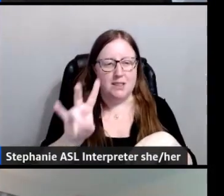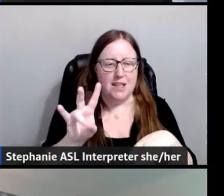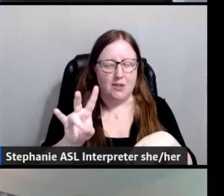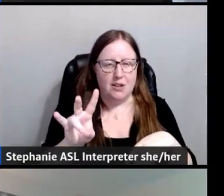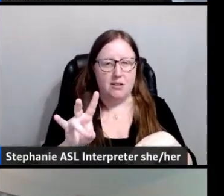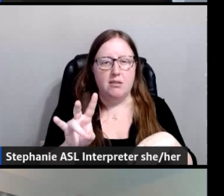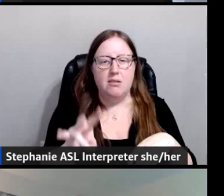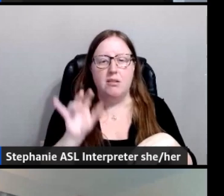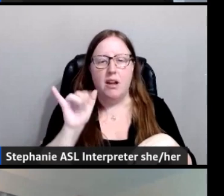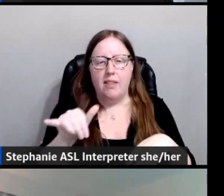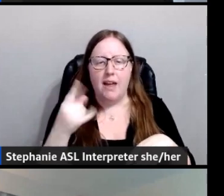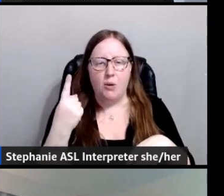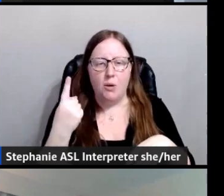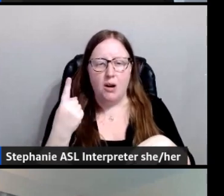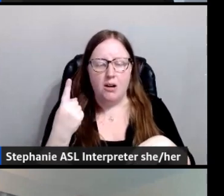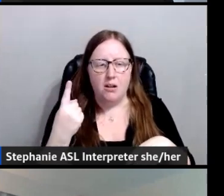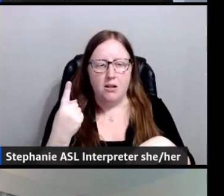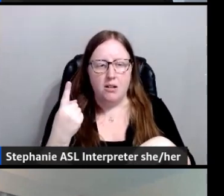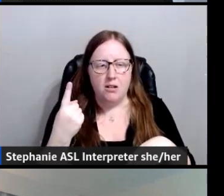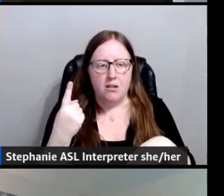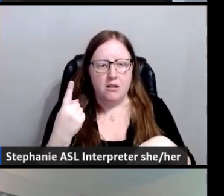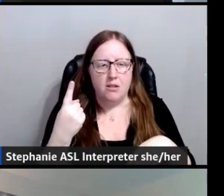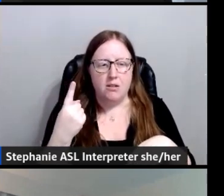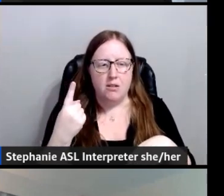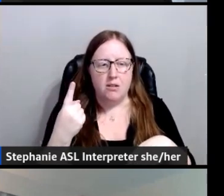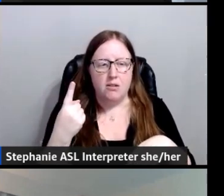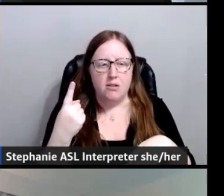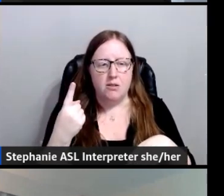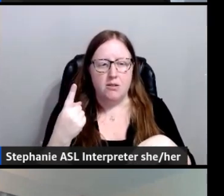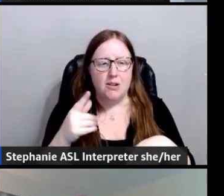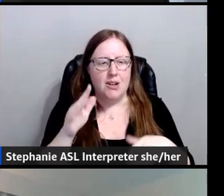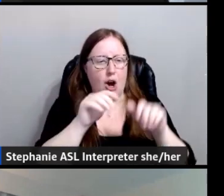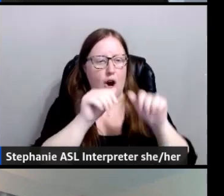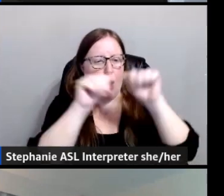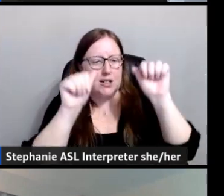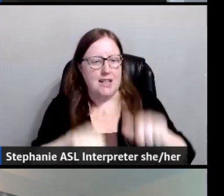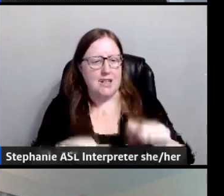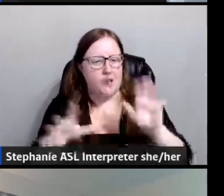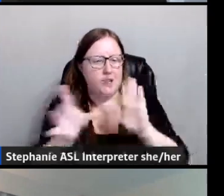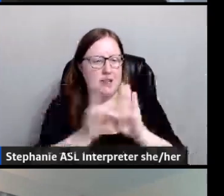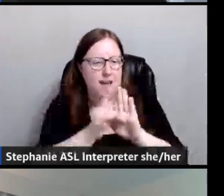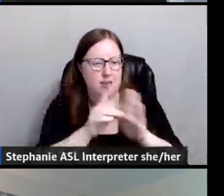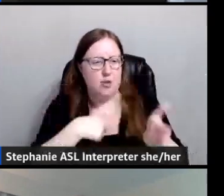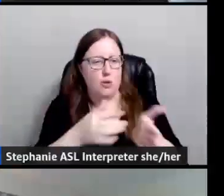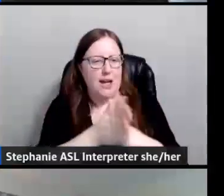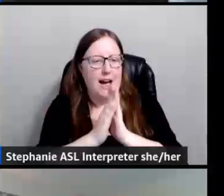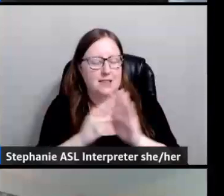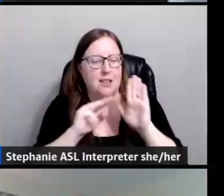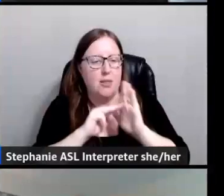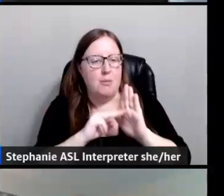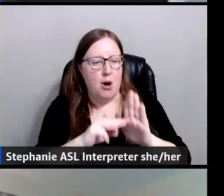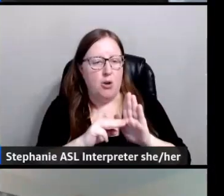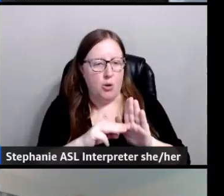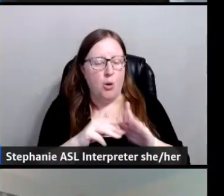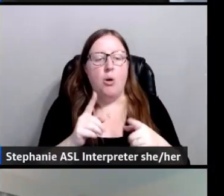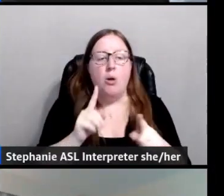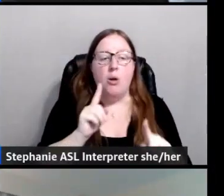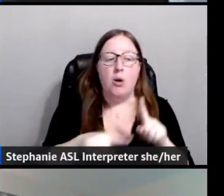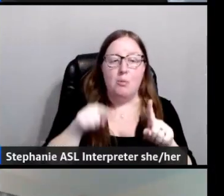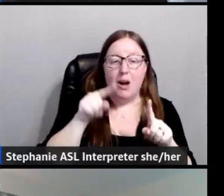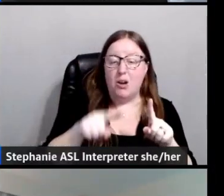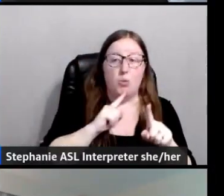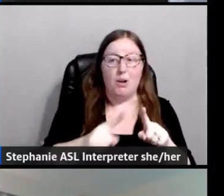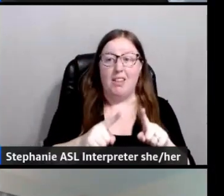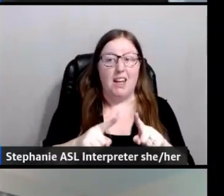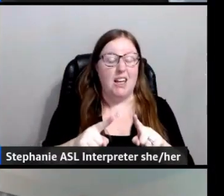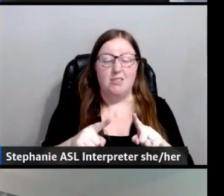is another architectural structure that we asked the model to do. But the sky's the limit.